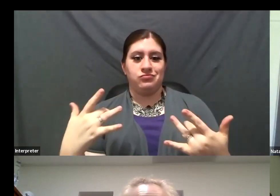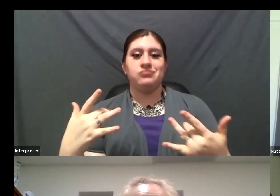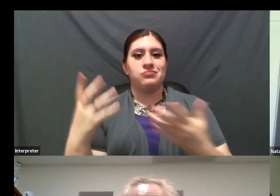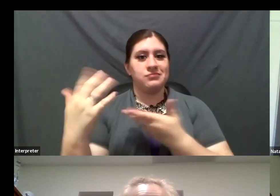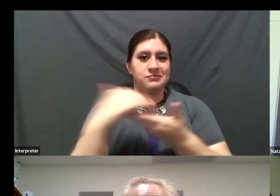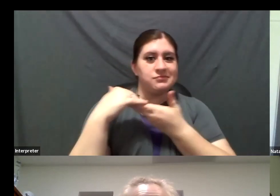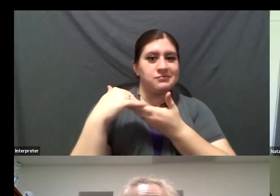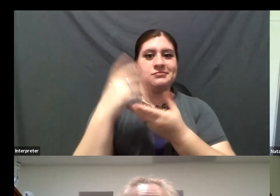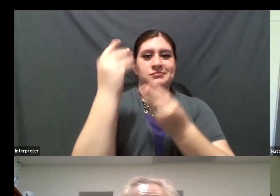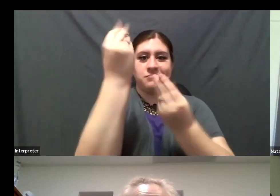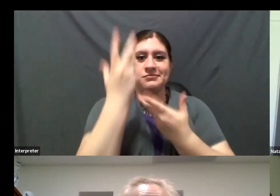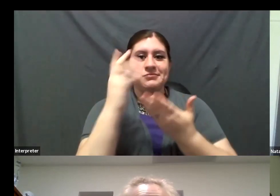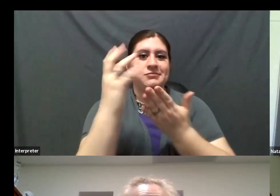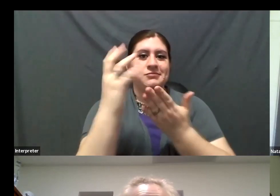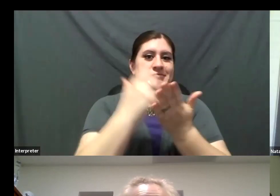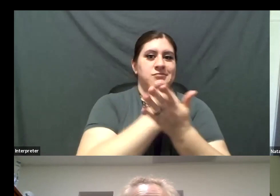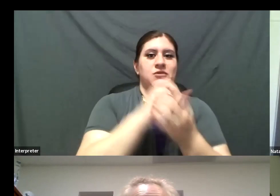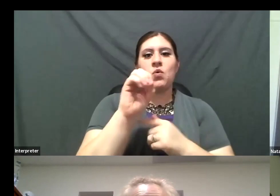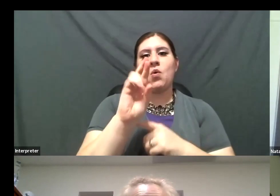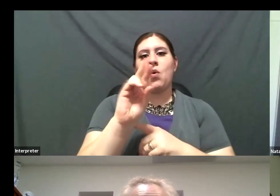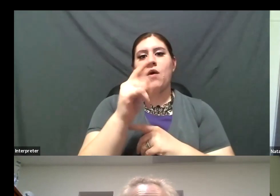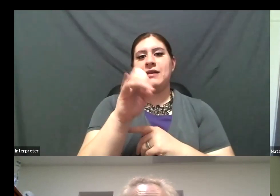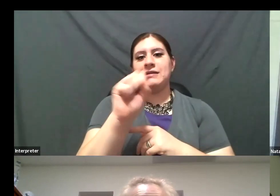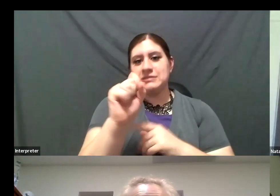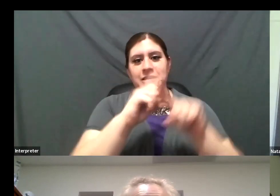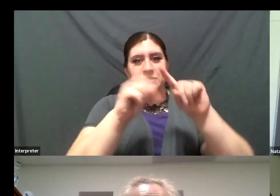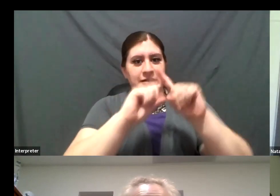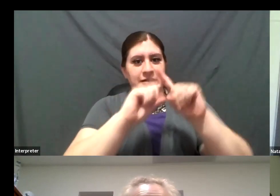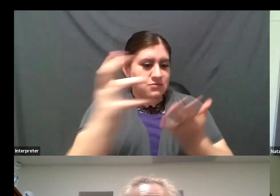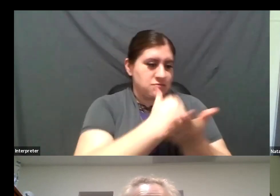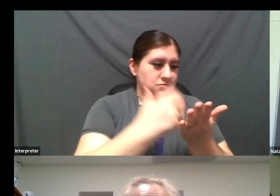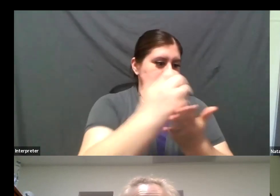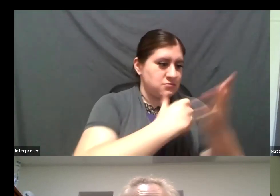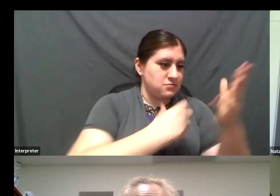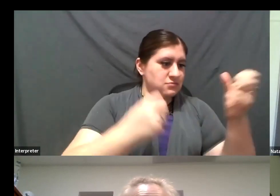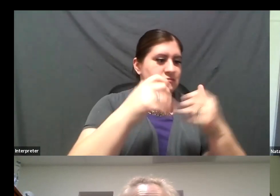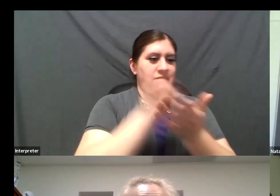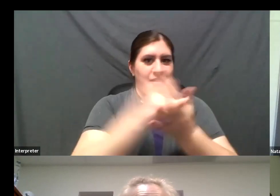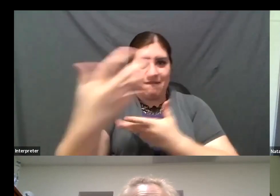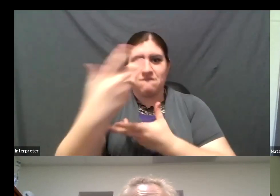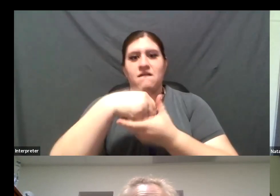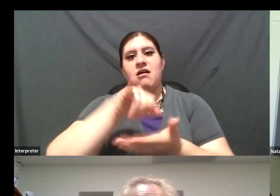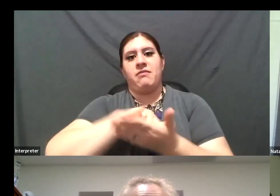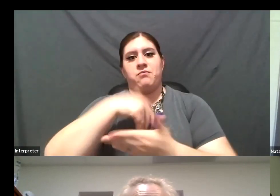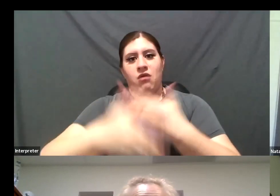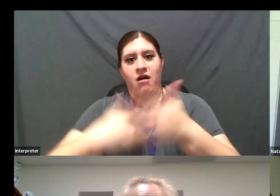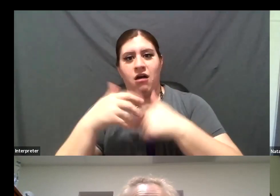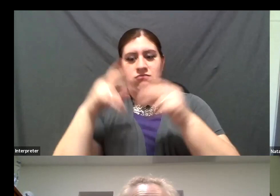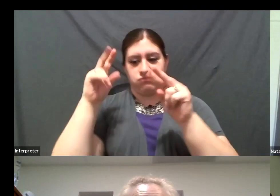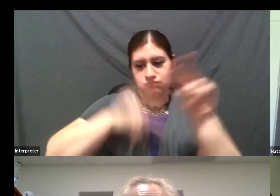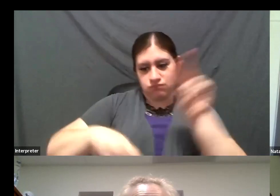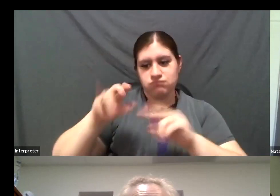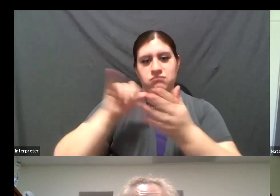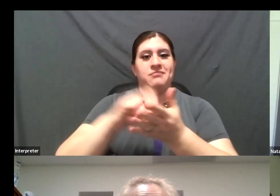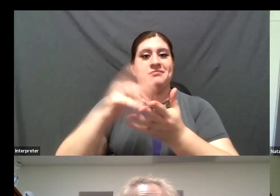collecting data, collecting organisms, and being actually involved in the process of education.